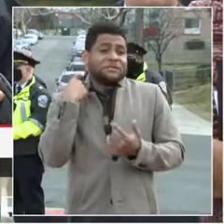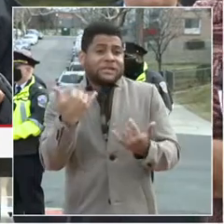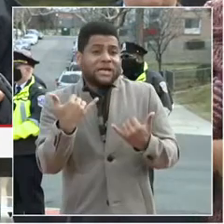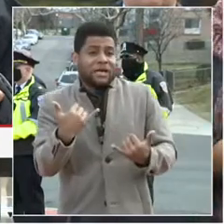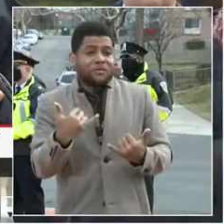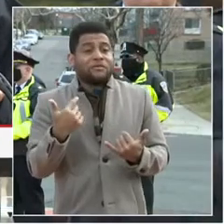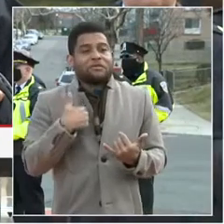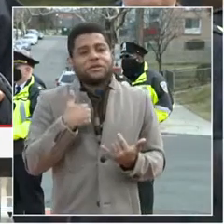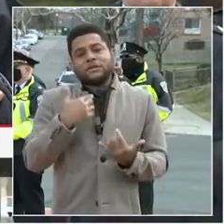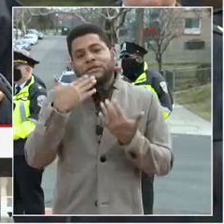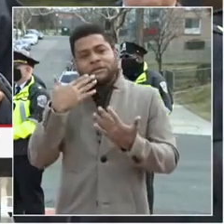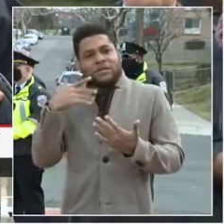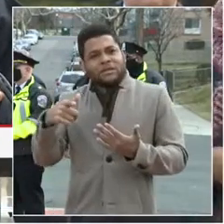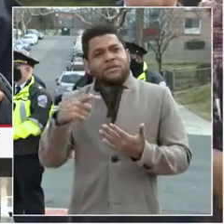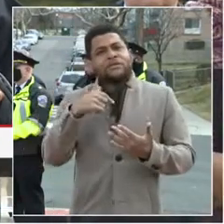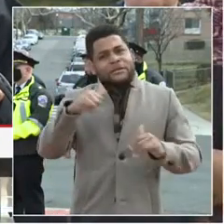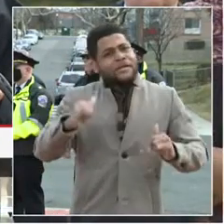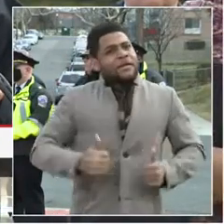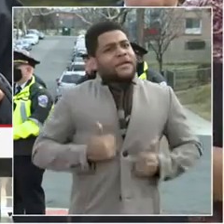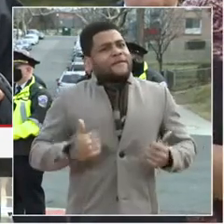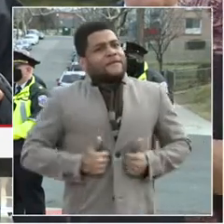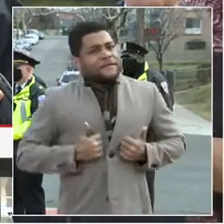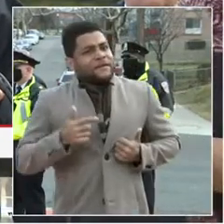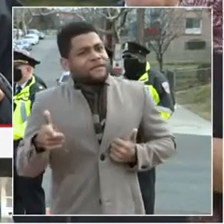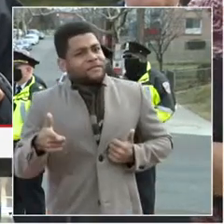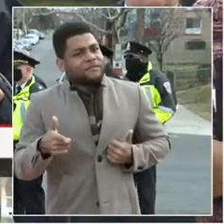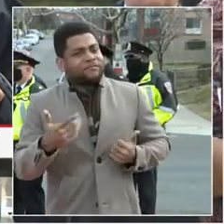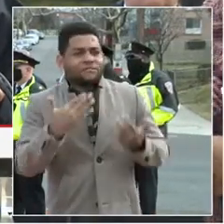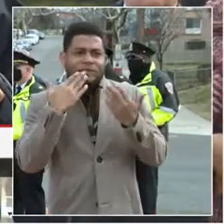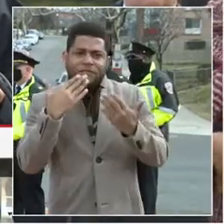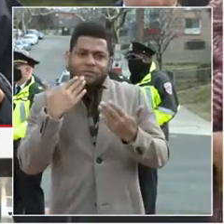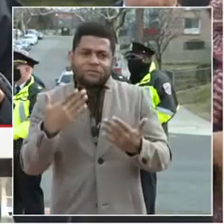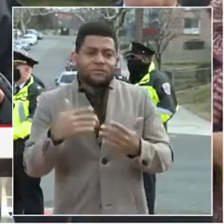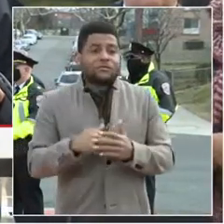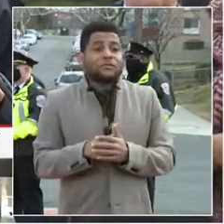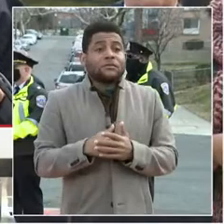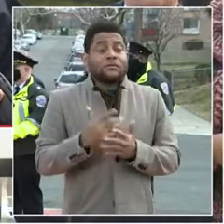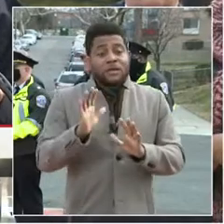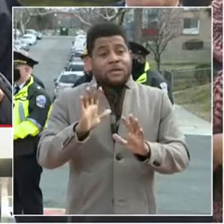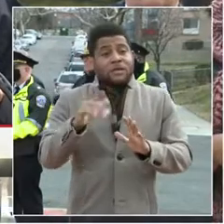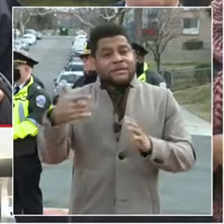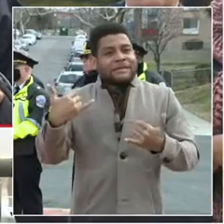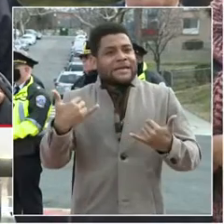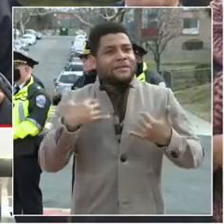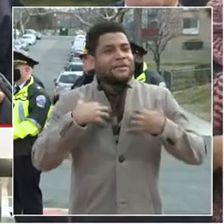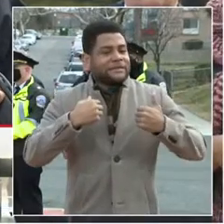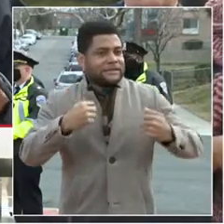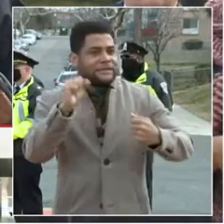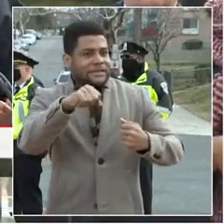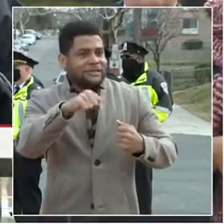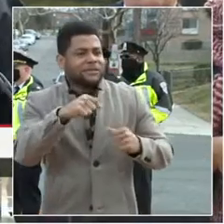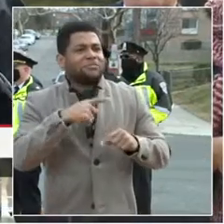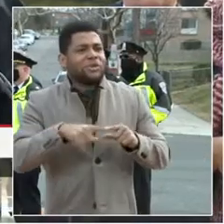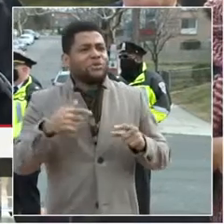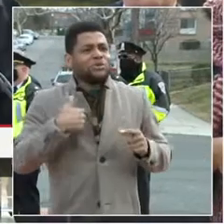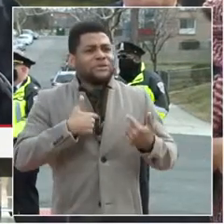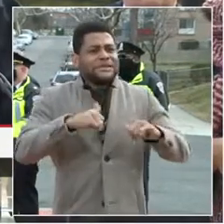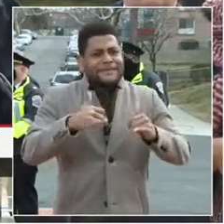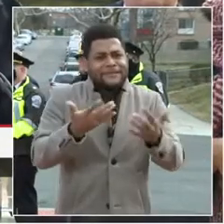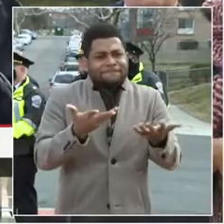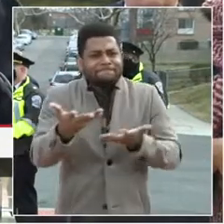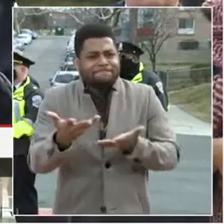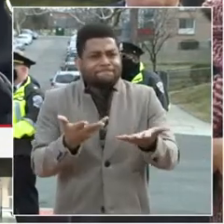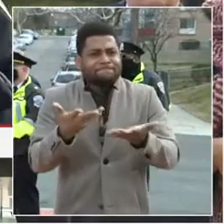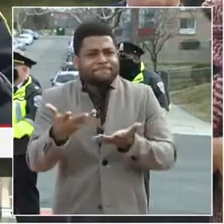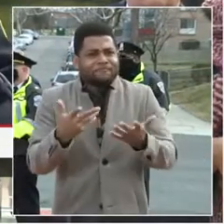and not fatally injured. So we do have some things that we're following up on, and we hope to continue to work through that to bring closure to that case